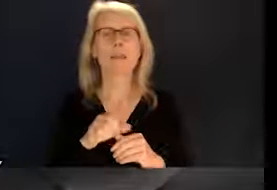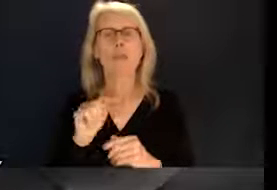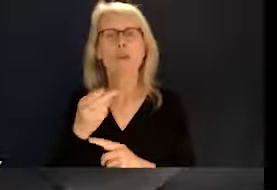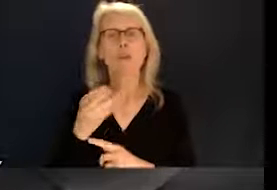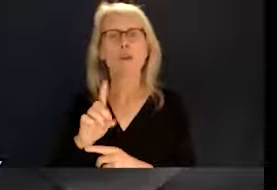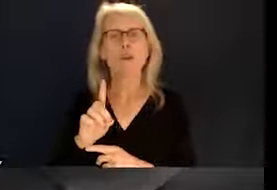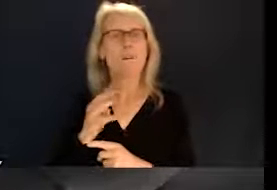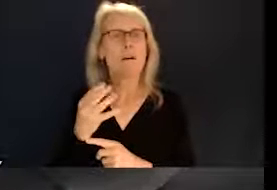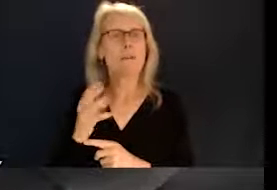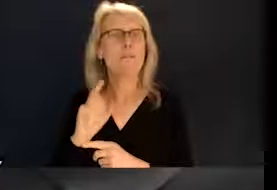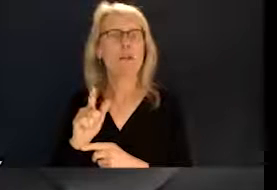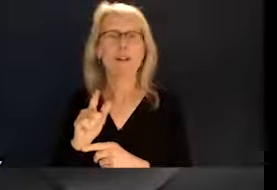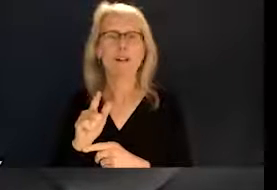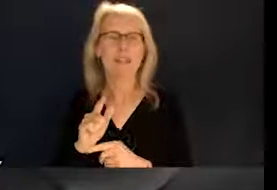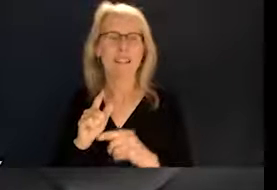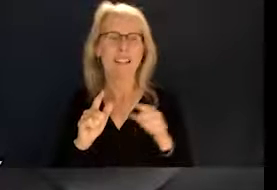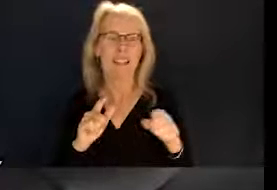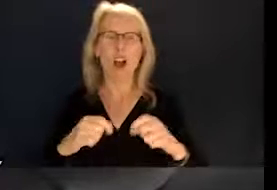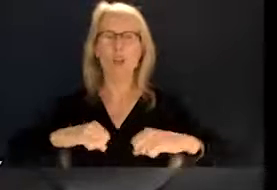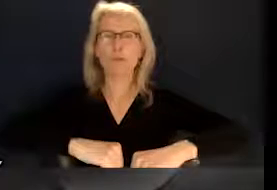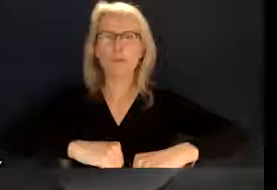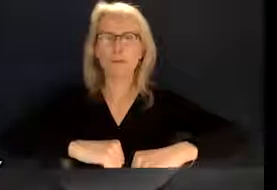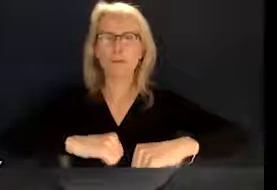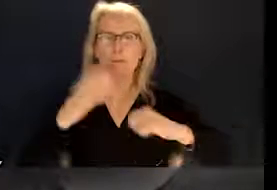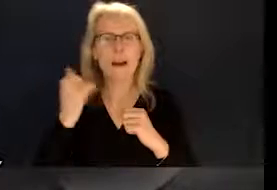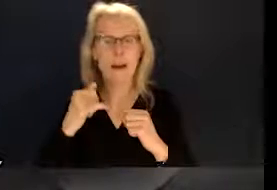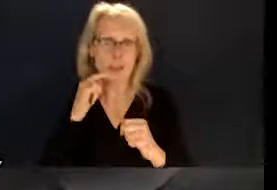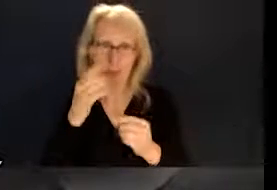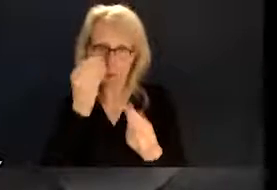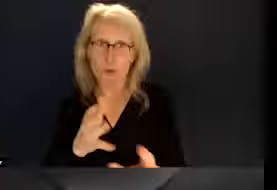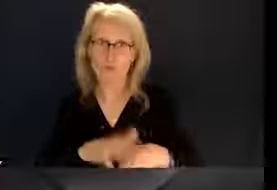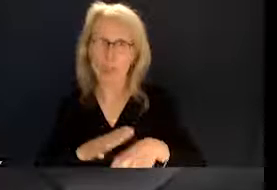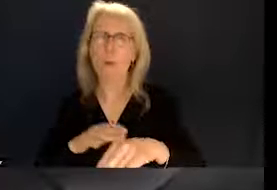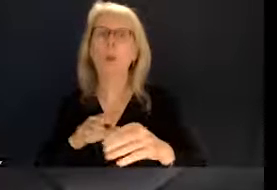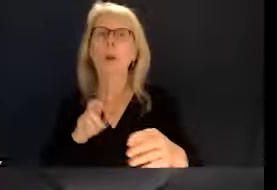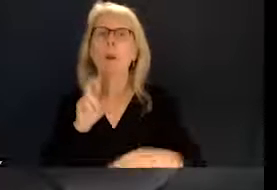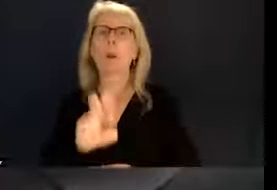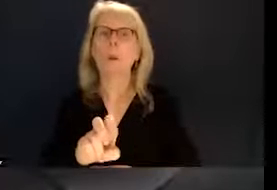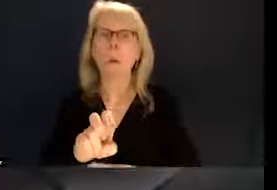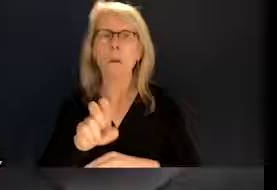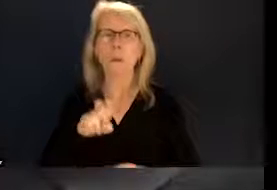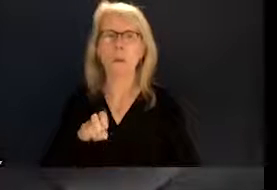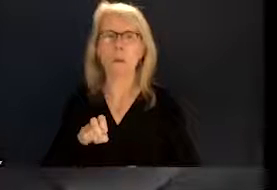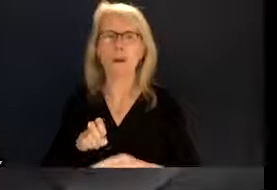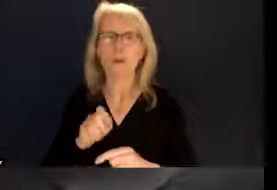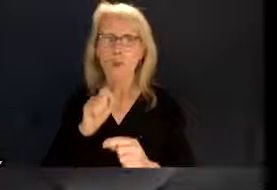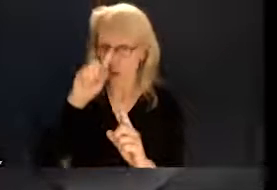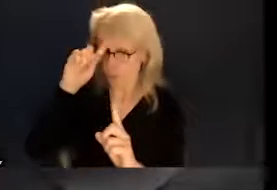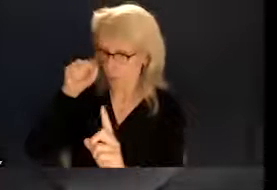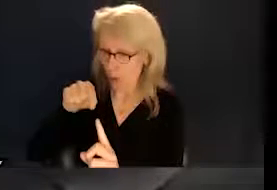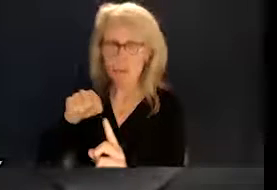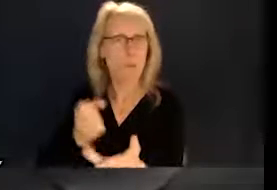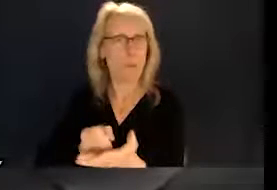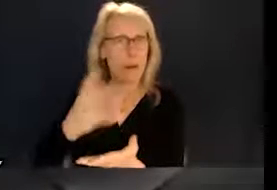Why do I use this one exactly? Well, I did tell you that we were going to time travel because just looking at contemporary wealth